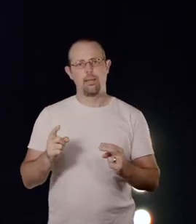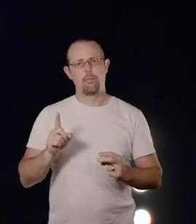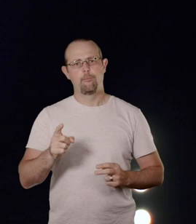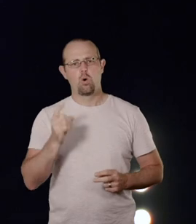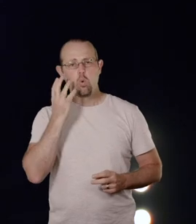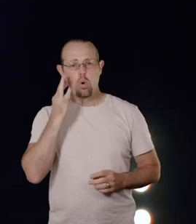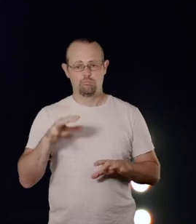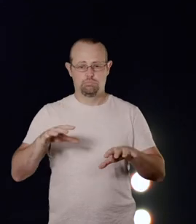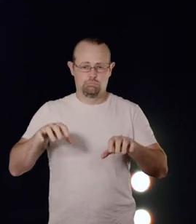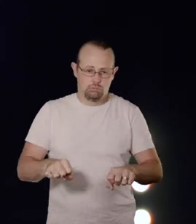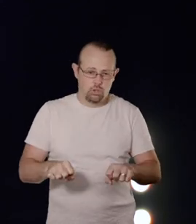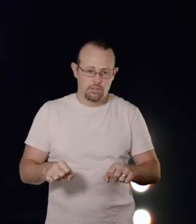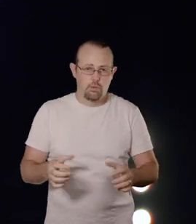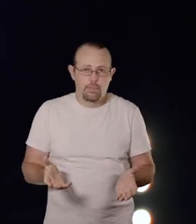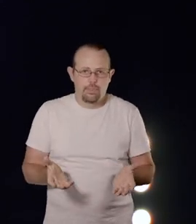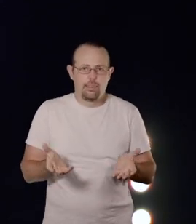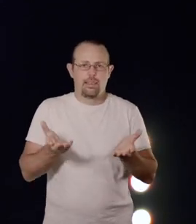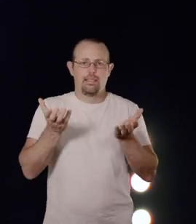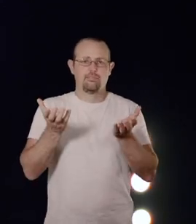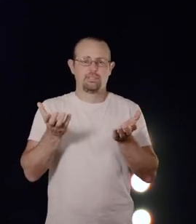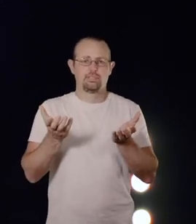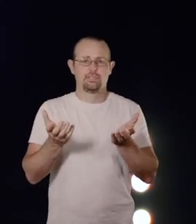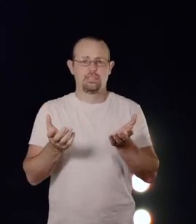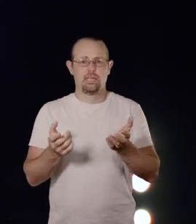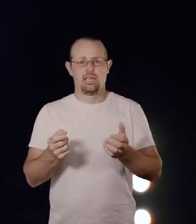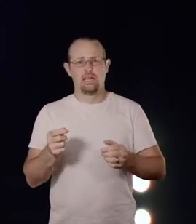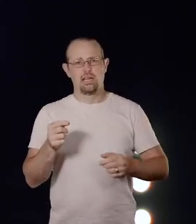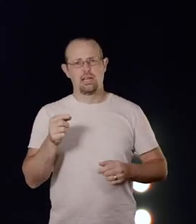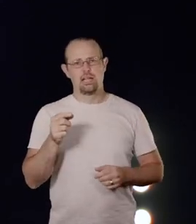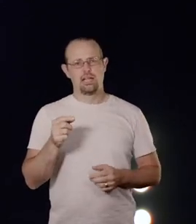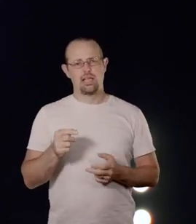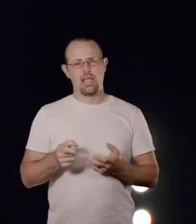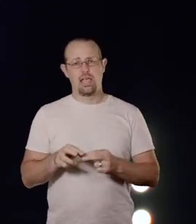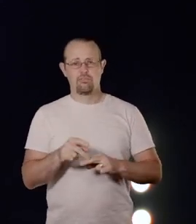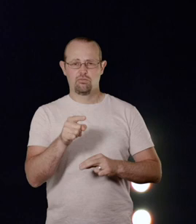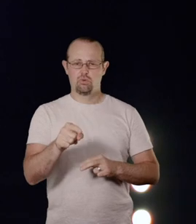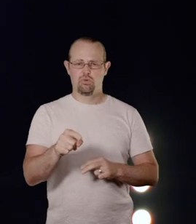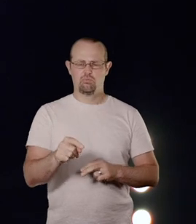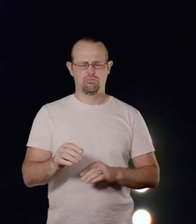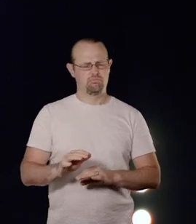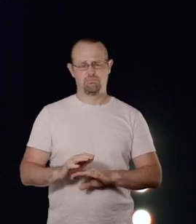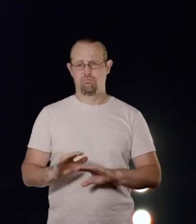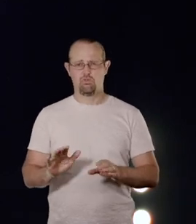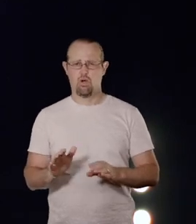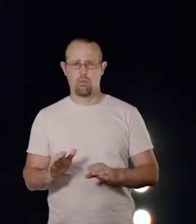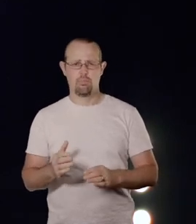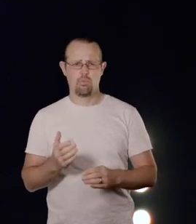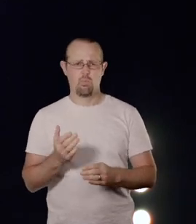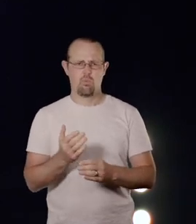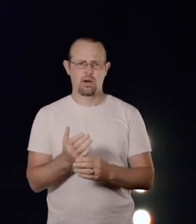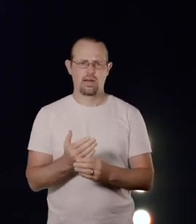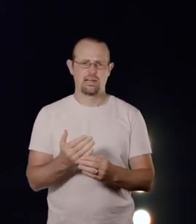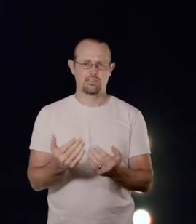all venturing back into the world, if you've been one of those that's not had to be a frontline worker, I take my hats off to the